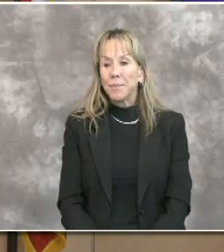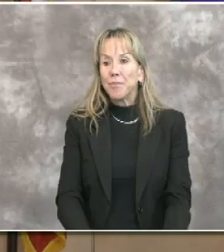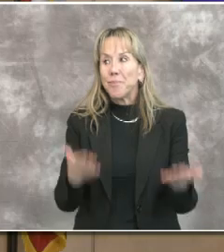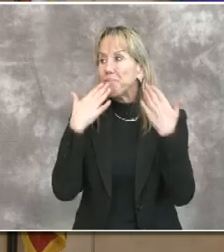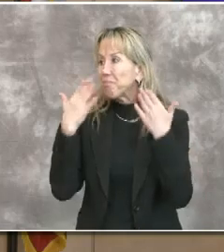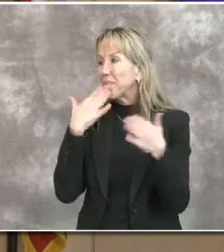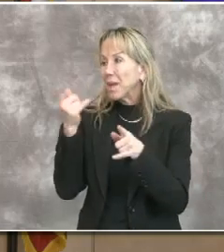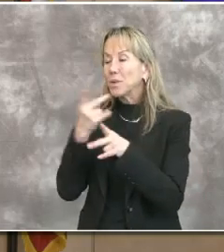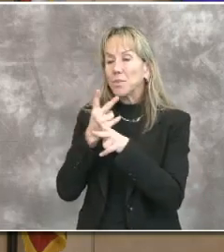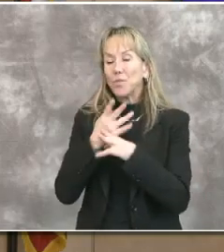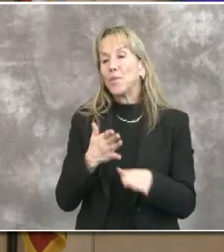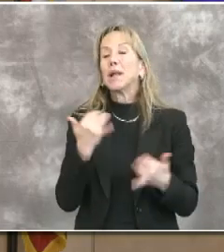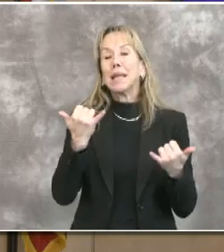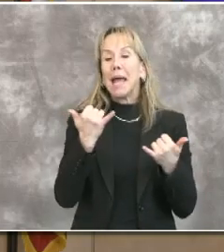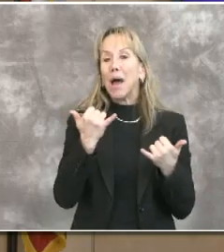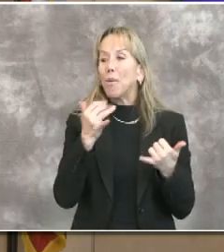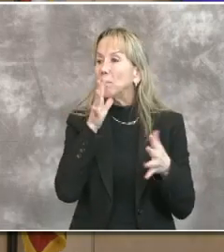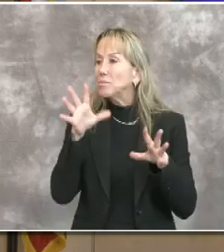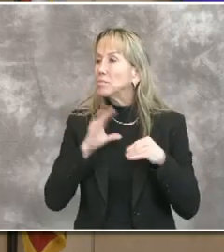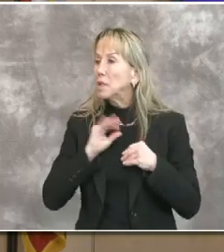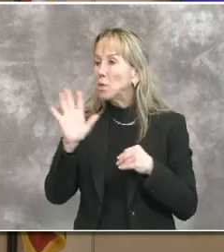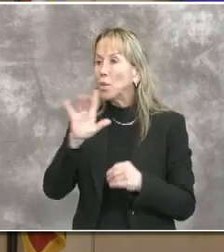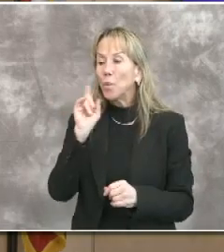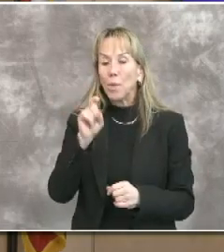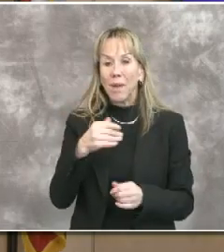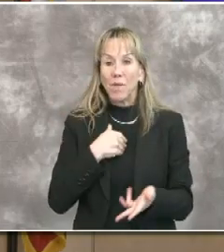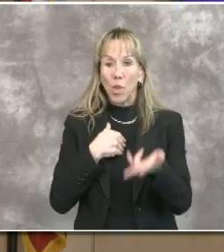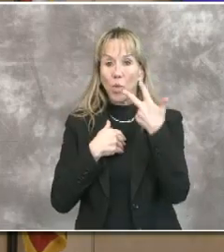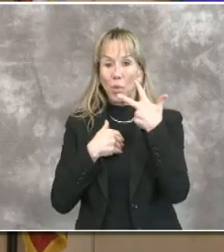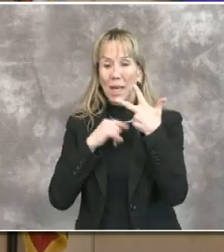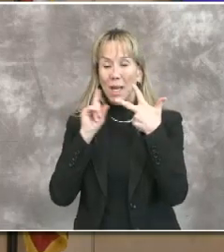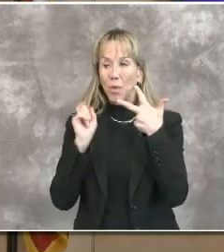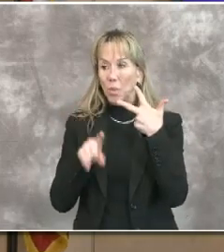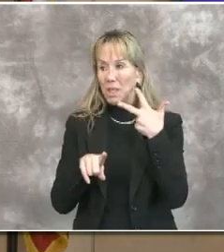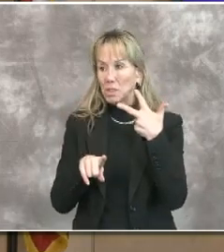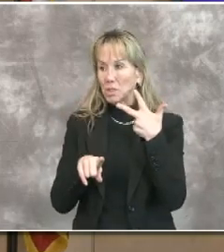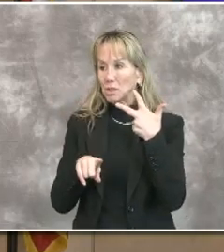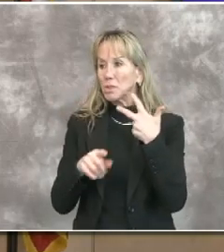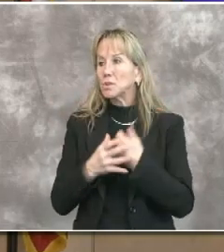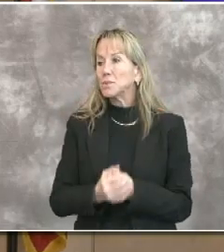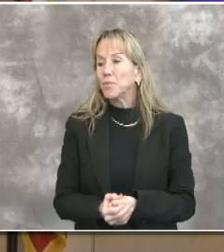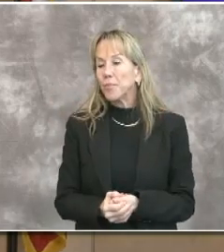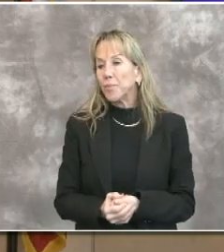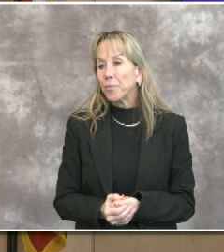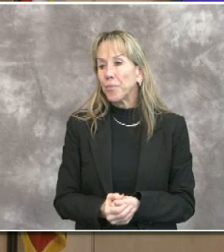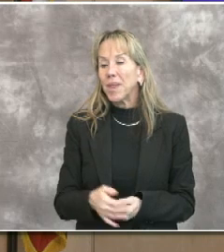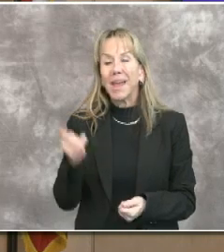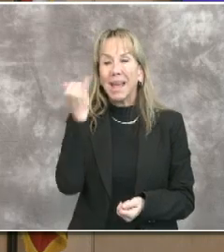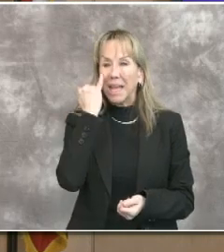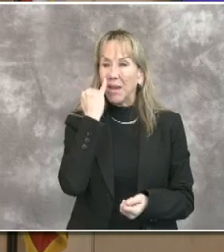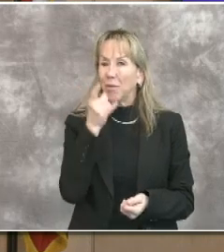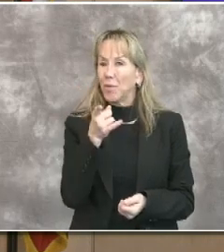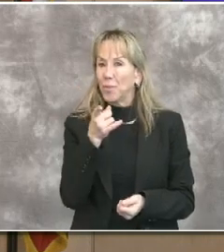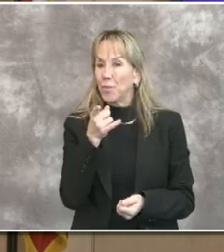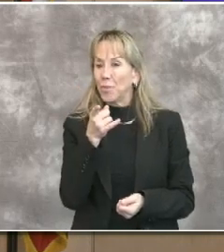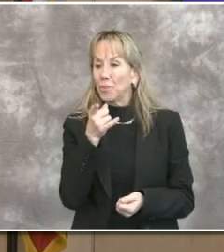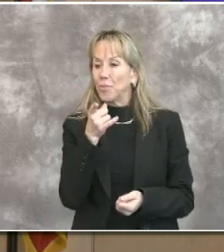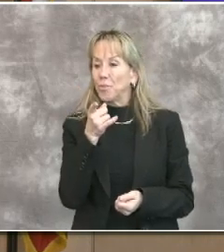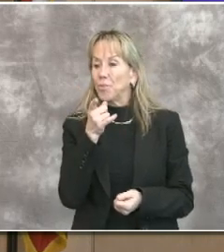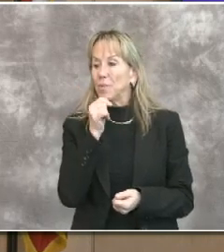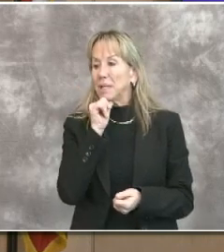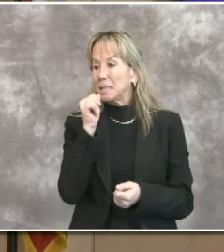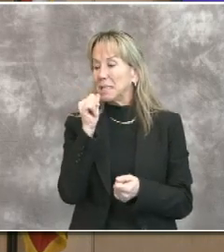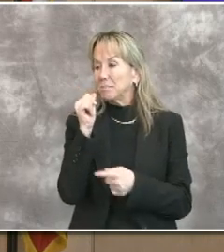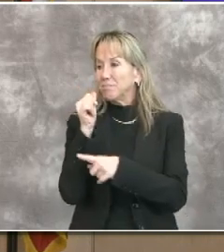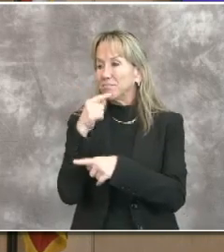Thank you, Supervisor. We'll go straight to the questions. We have 3 questions on the call line. Again, if you're not introduced by your outlet and your